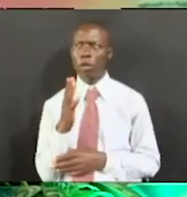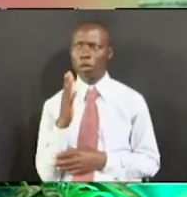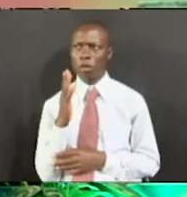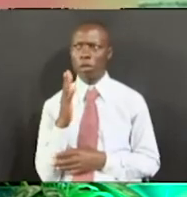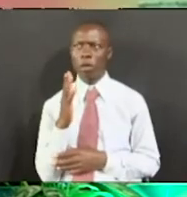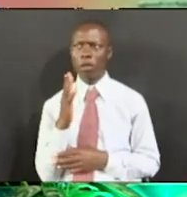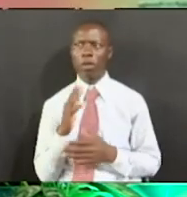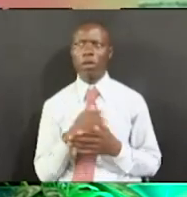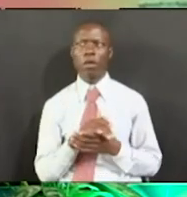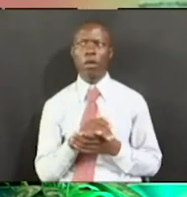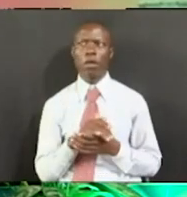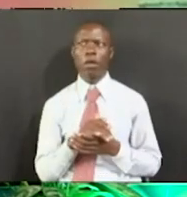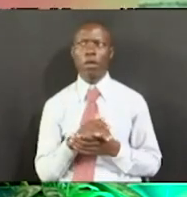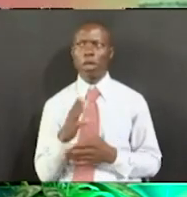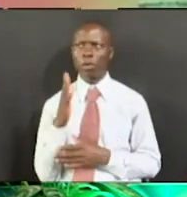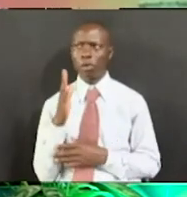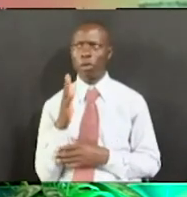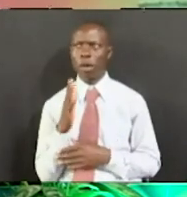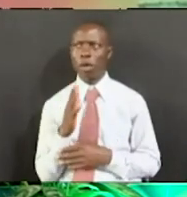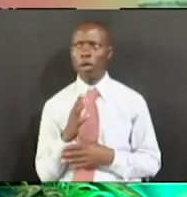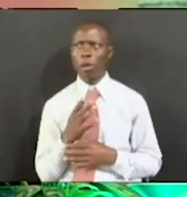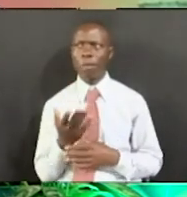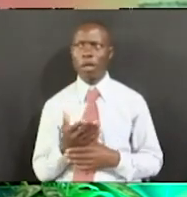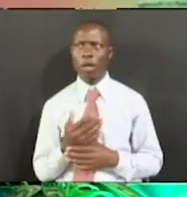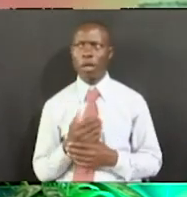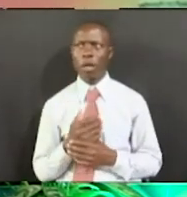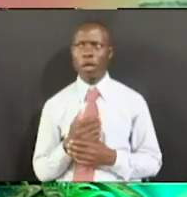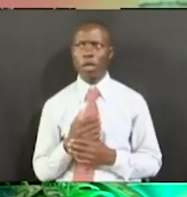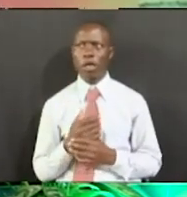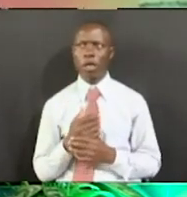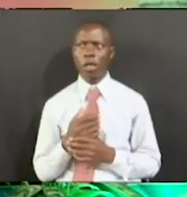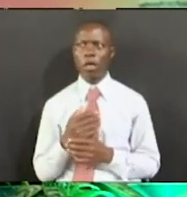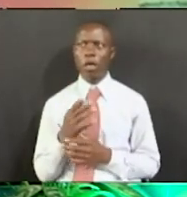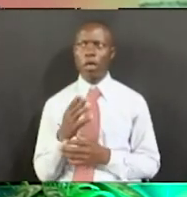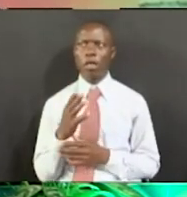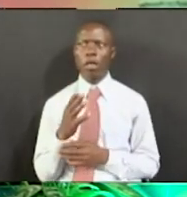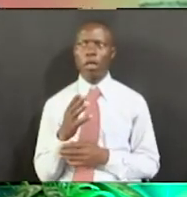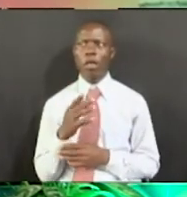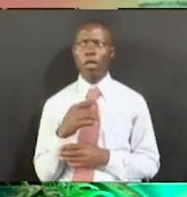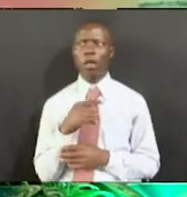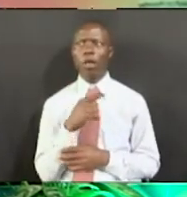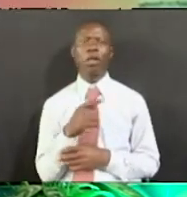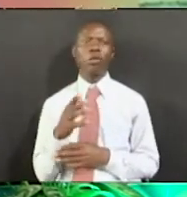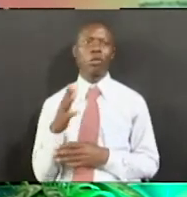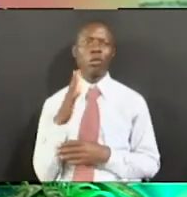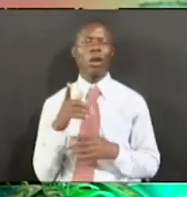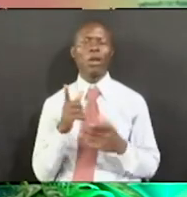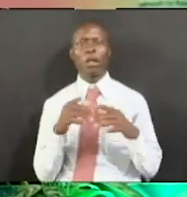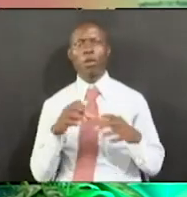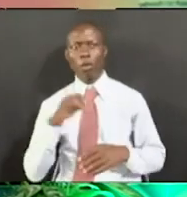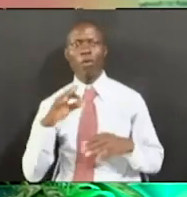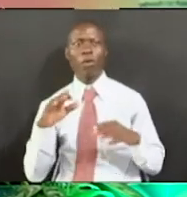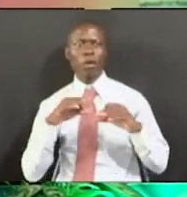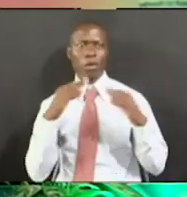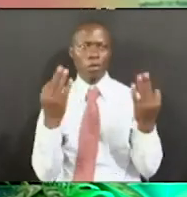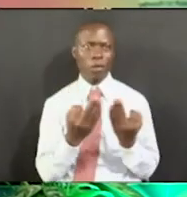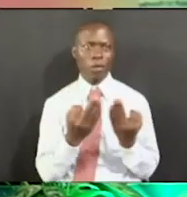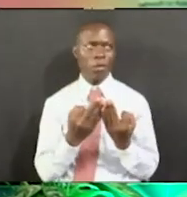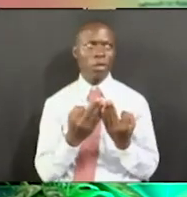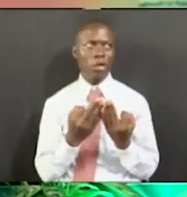There was a lady I loved so much, and the lady was from a well-off kind of family, and I was a